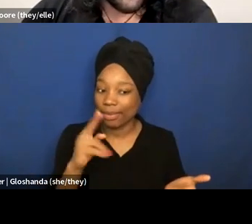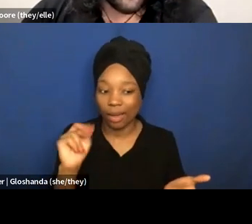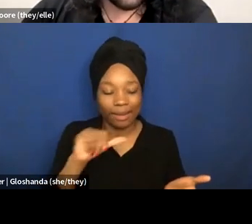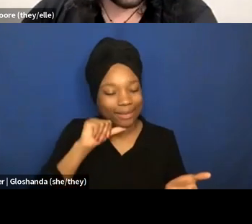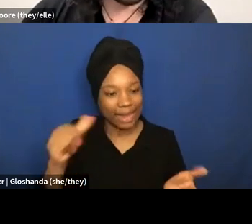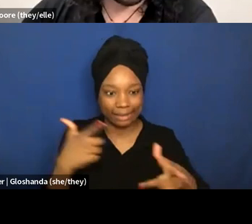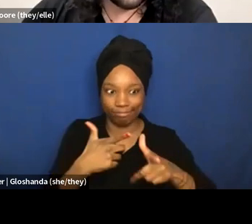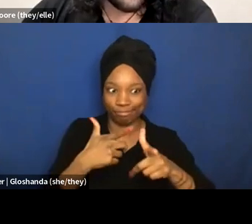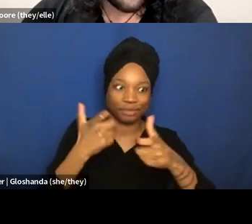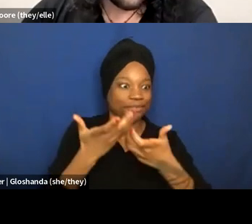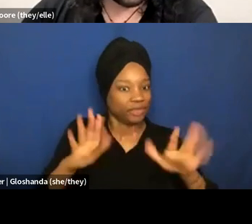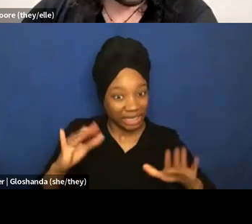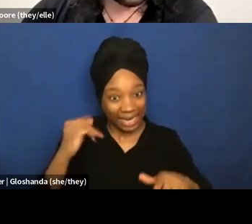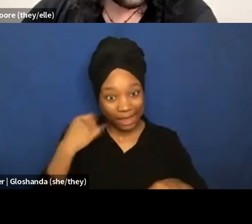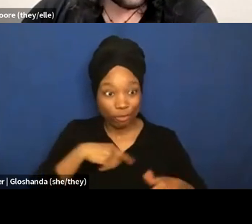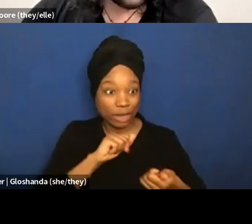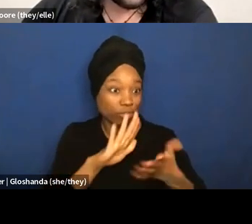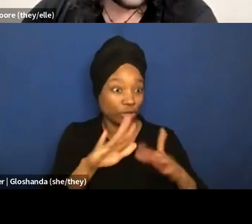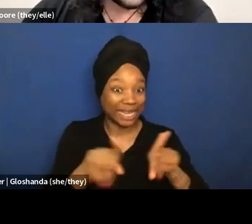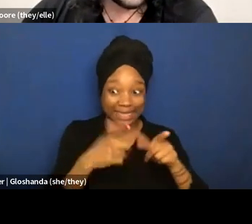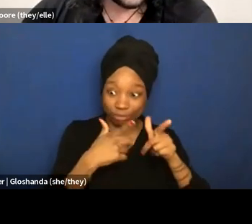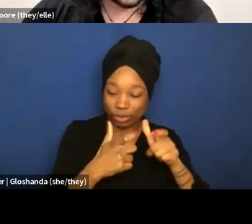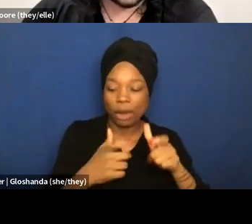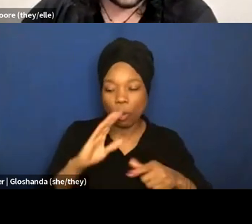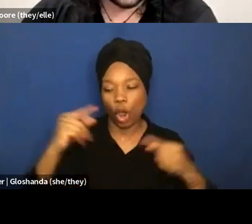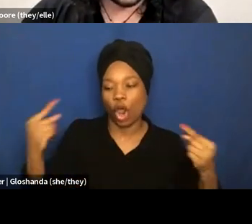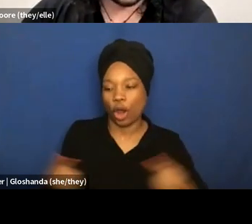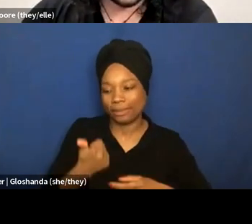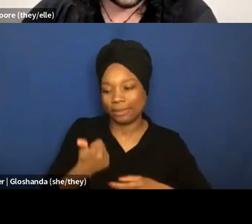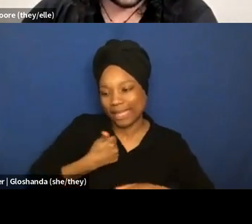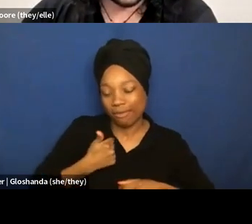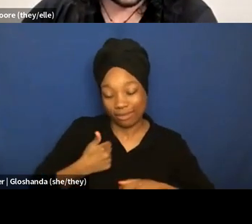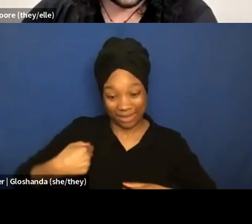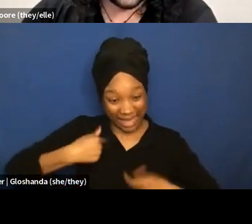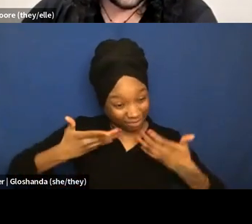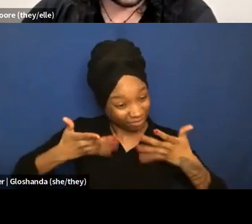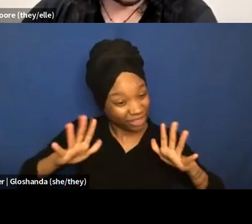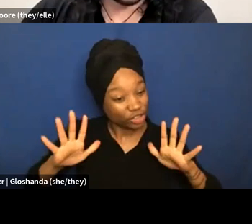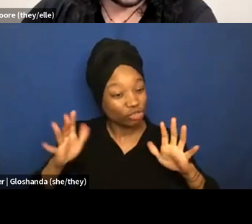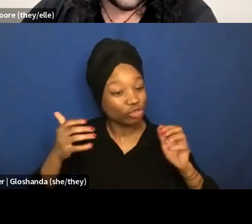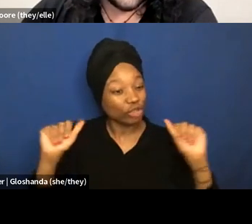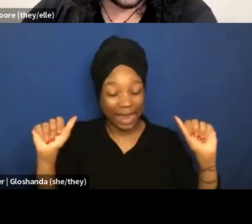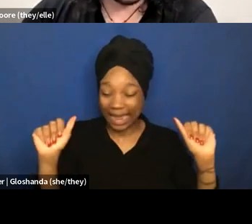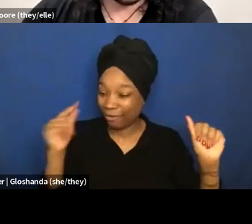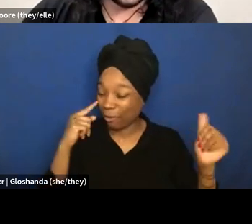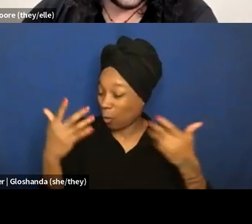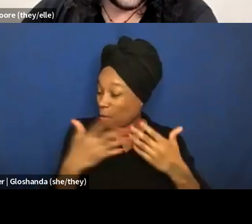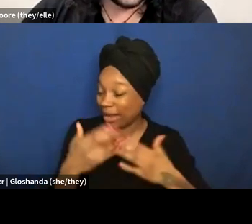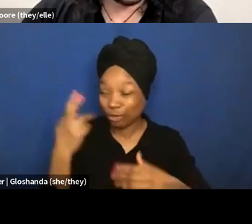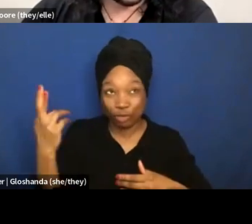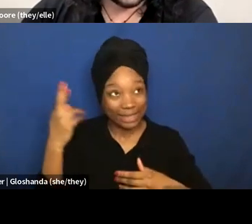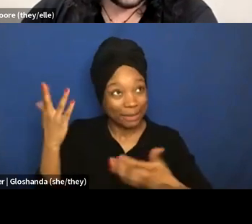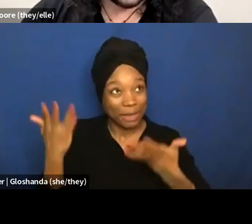sprint is going to hurt us in the end. As someone who has tried to treat it as a sprint for whatever reason, including, you know,